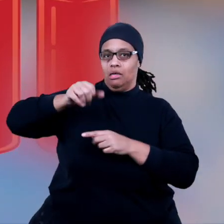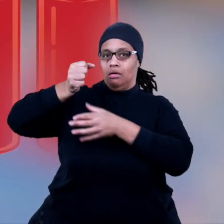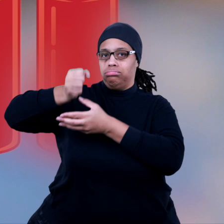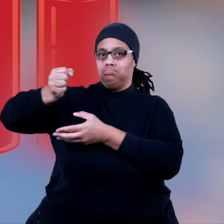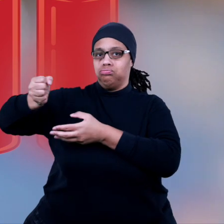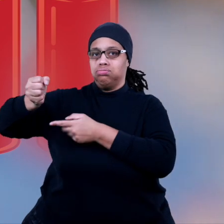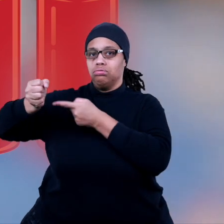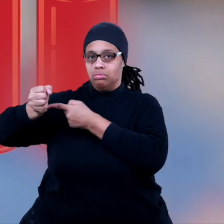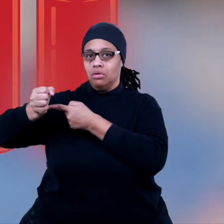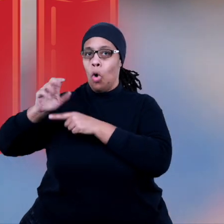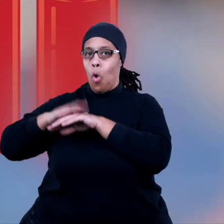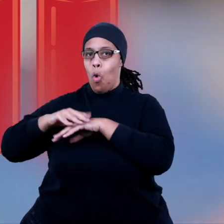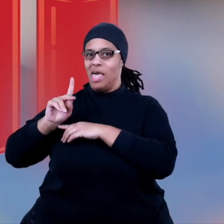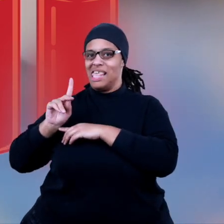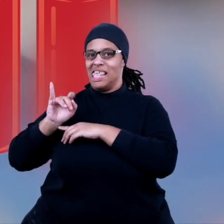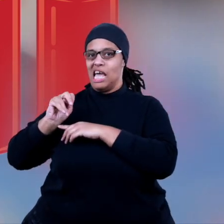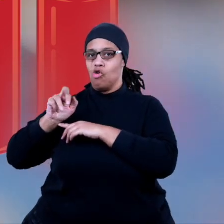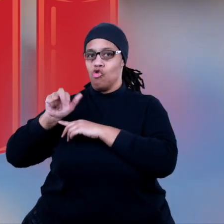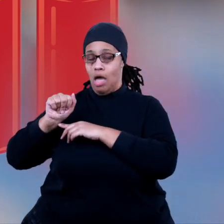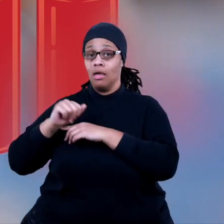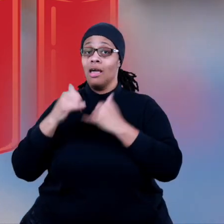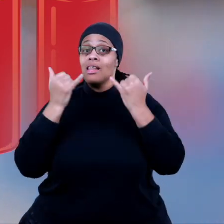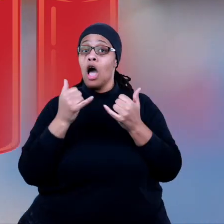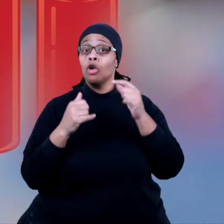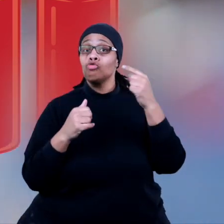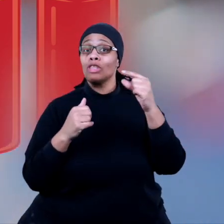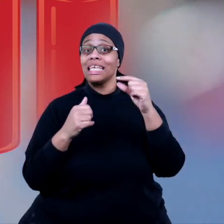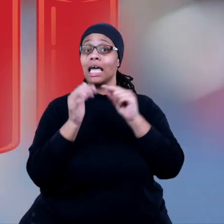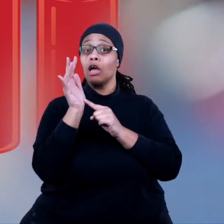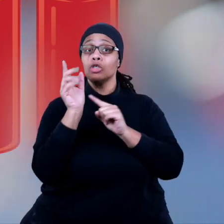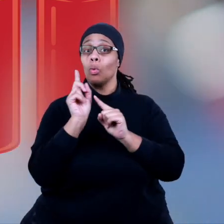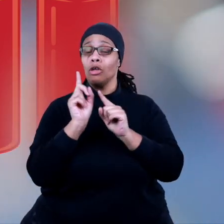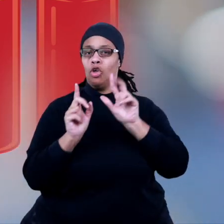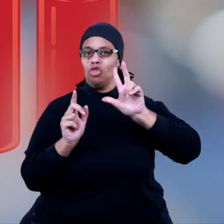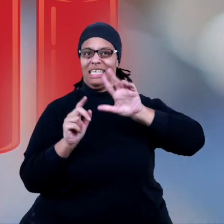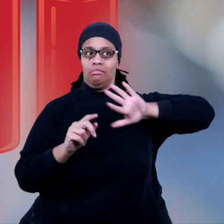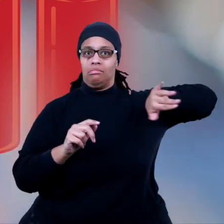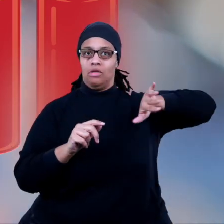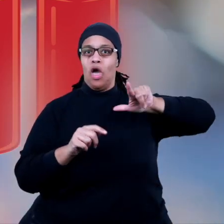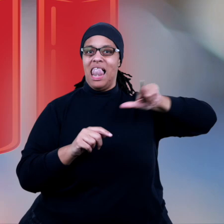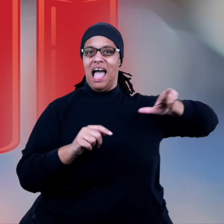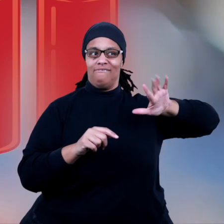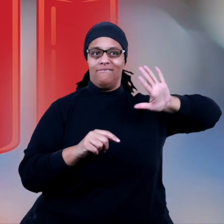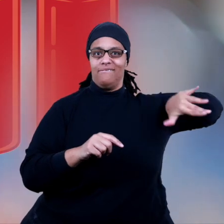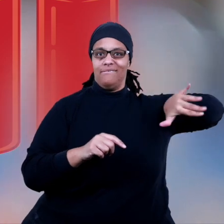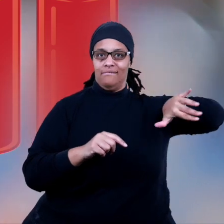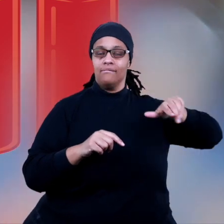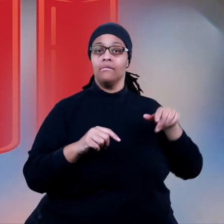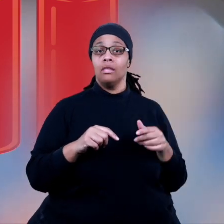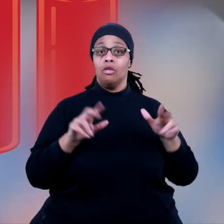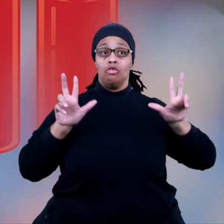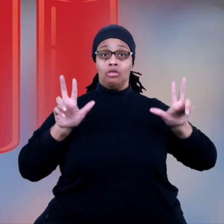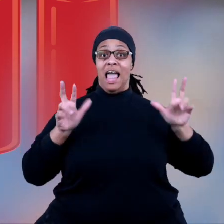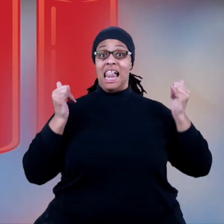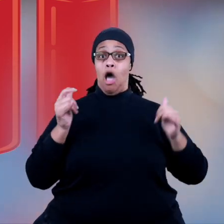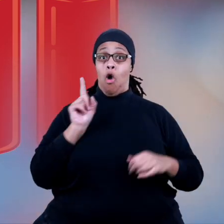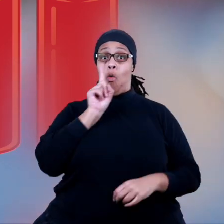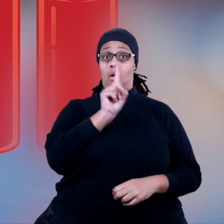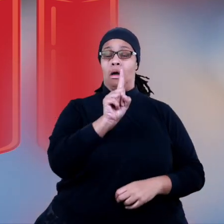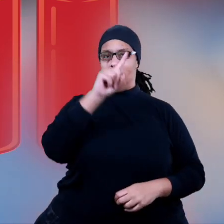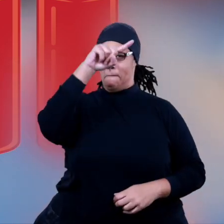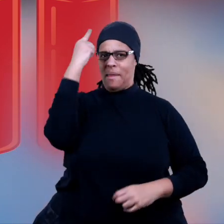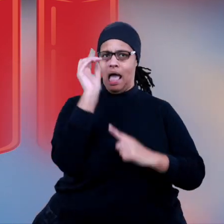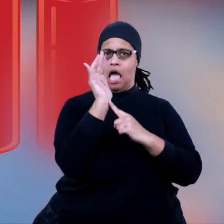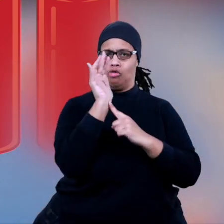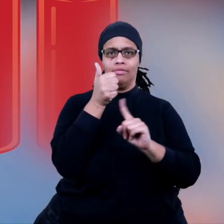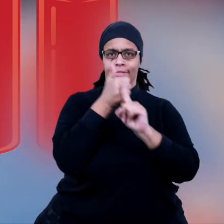are placed on the right side of the Kinara, and 3 green candles are placed on the left side. 1 black